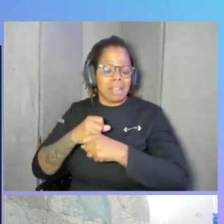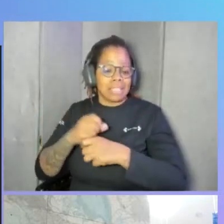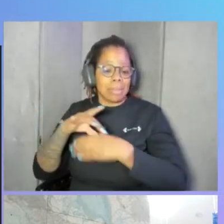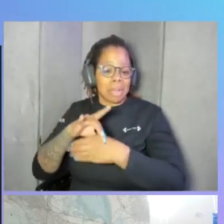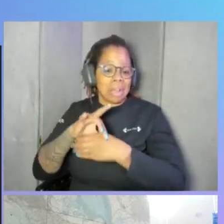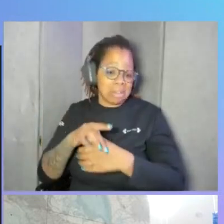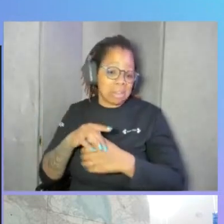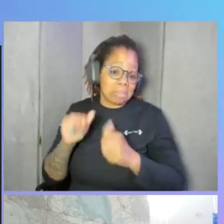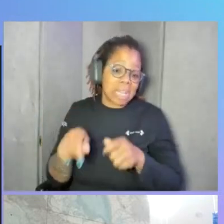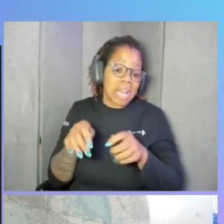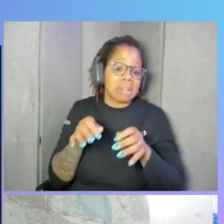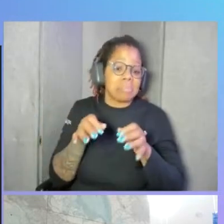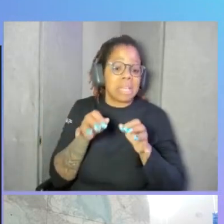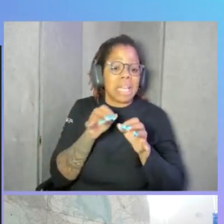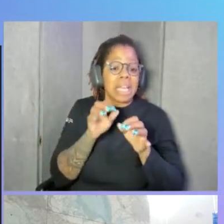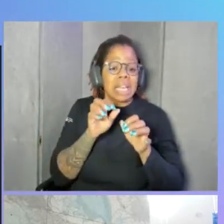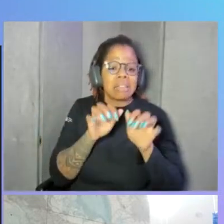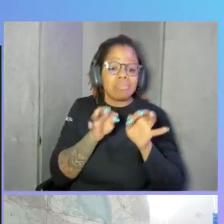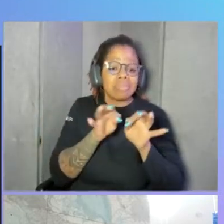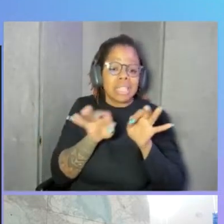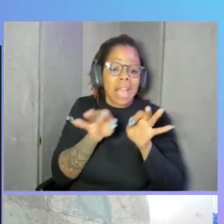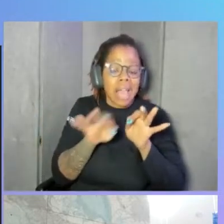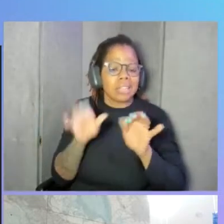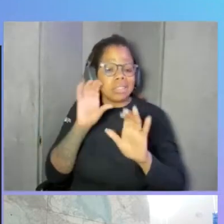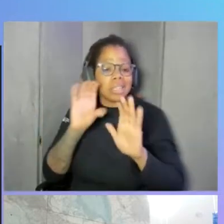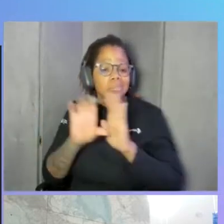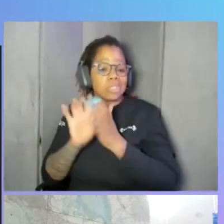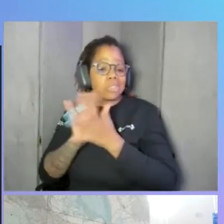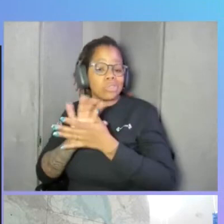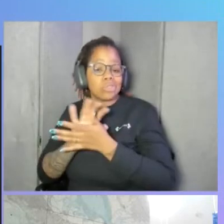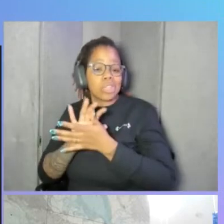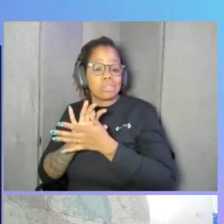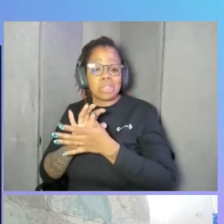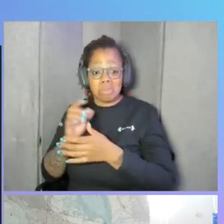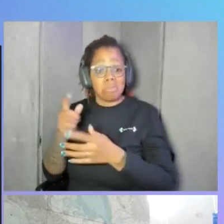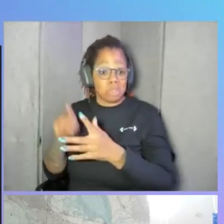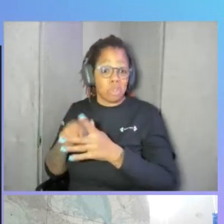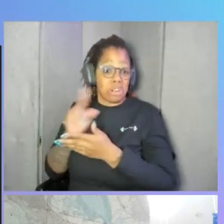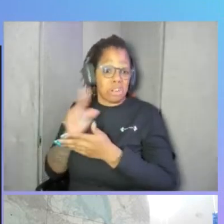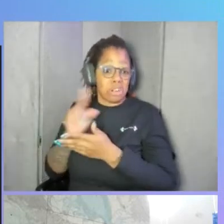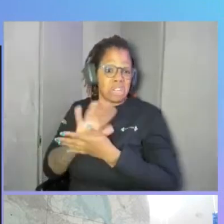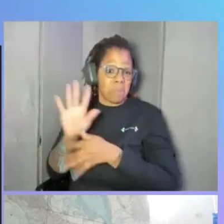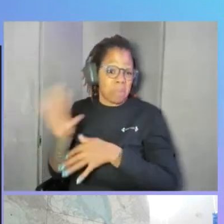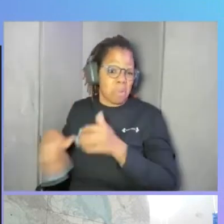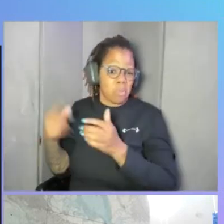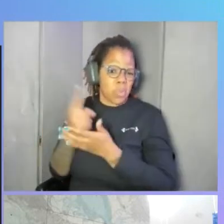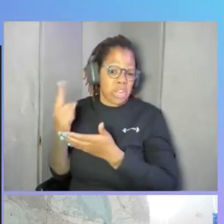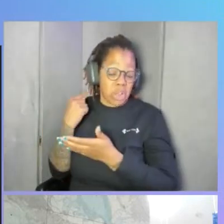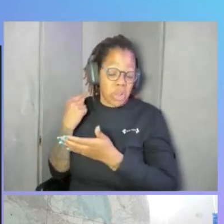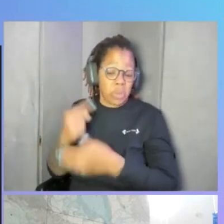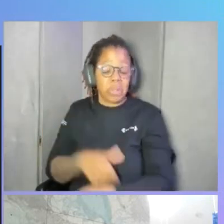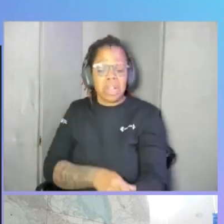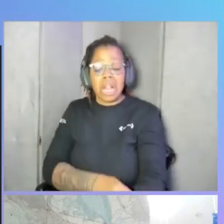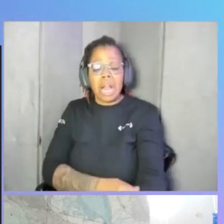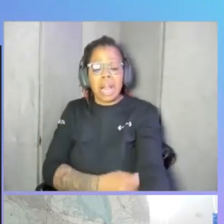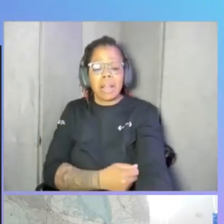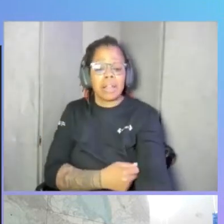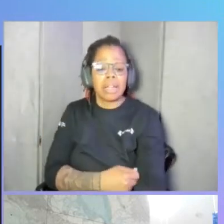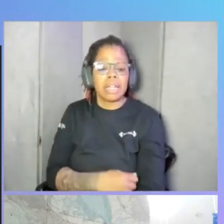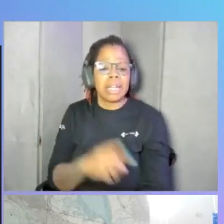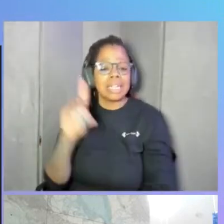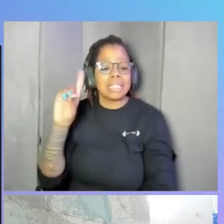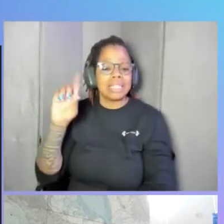text, images, and video as of about a week ago. And finally,